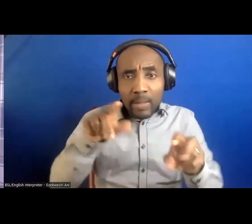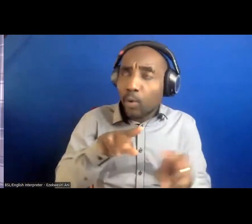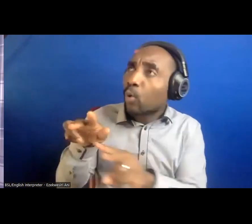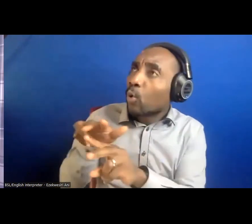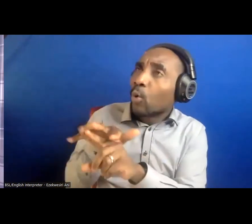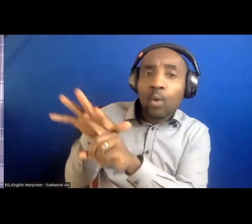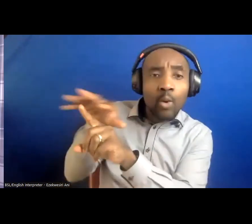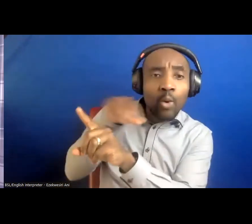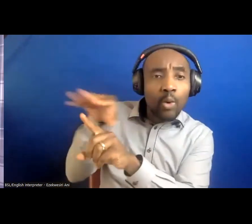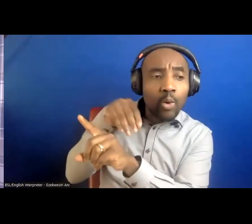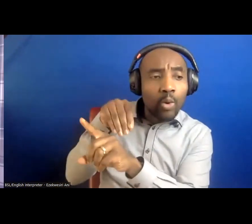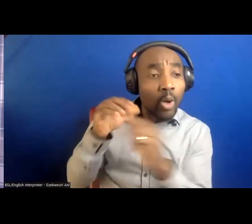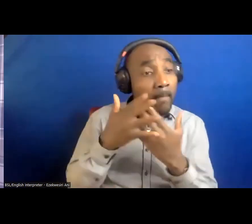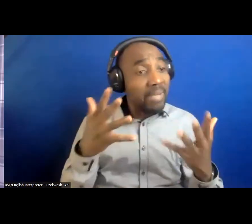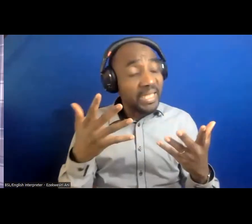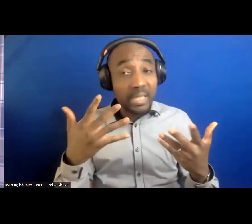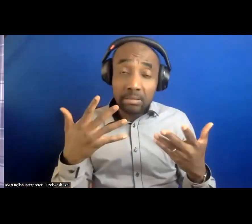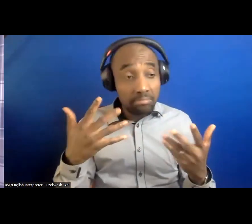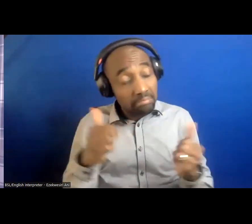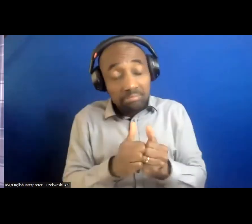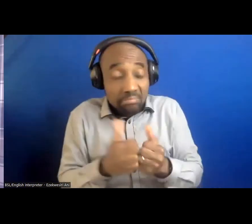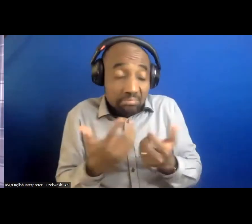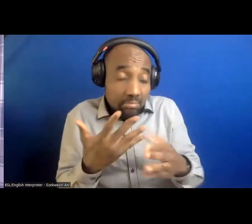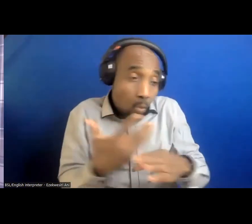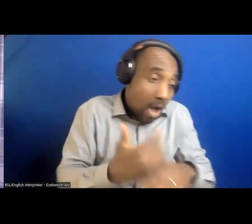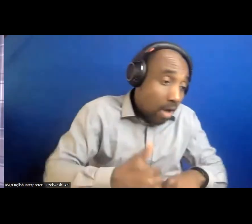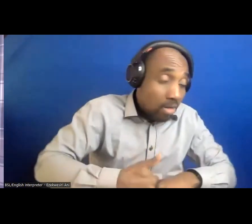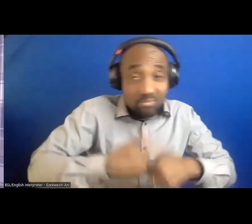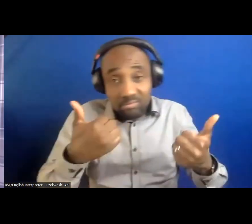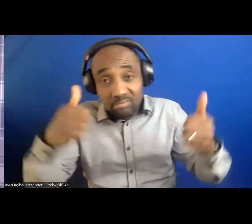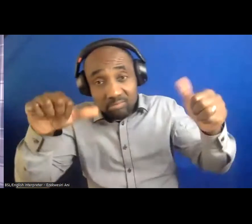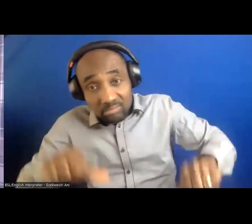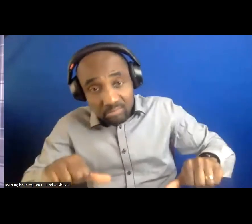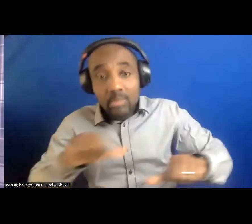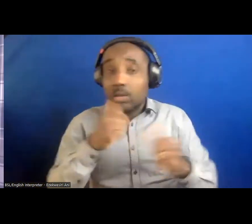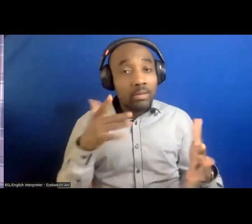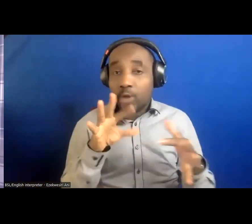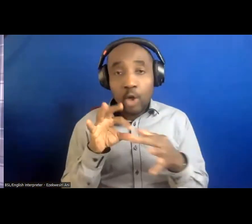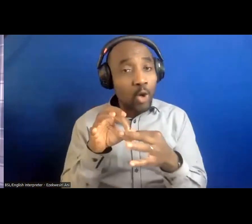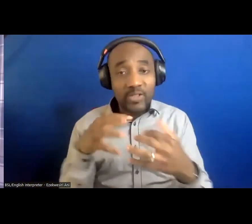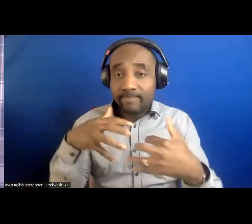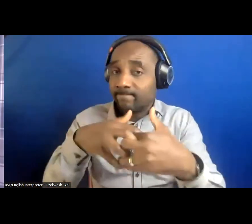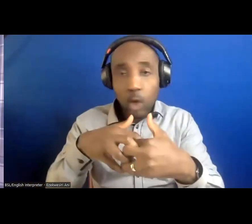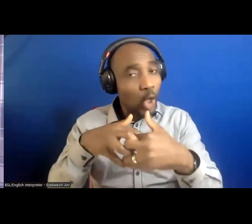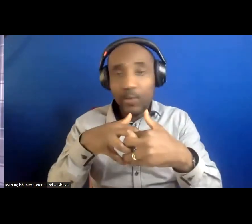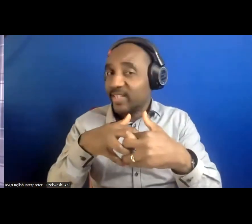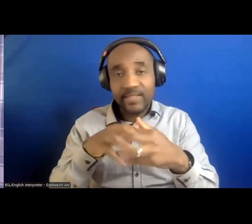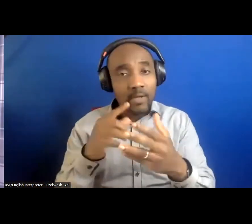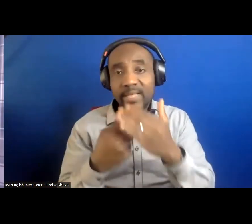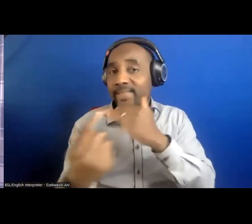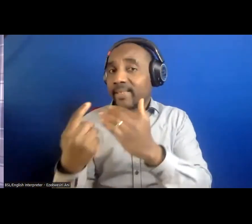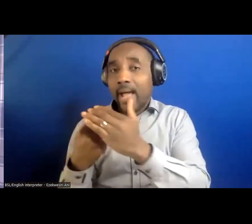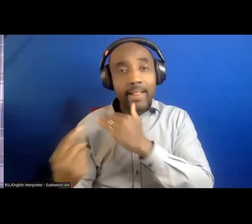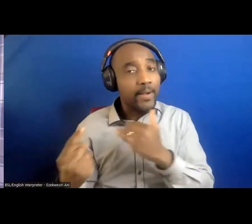not worked, has not succeeded, because we're not cohesive, we're not integrated, we don't work as a collaboration. Even within